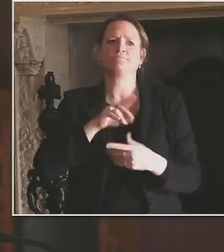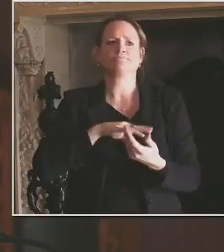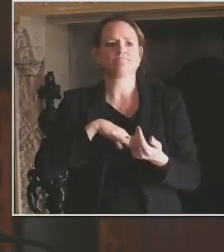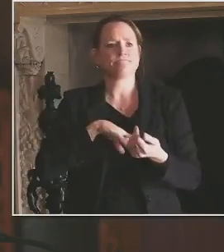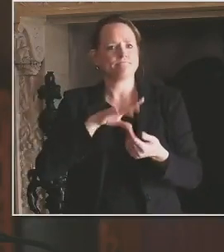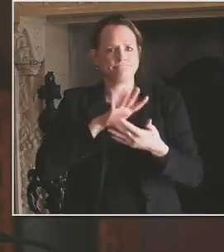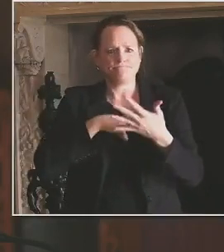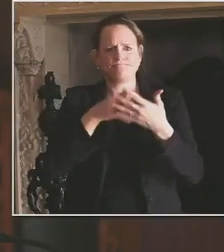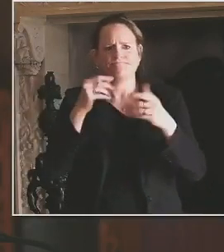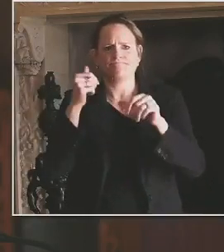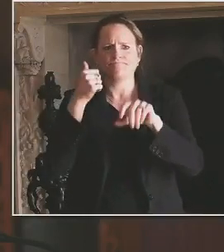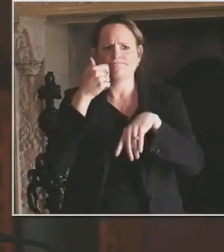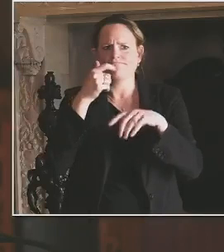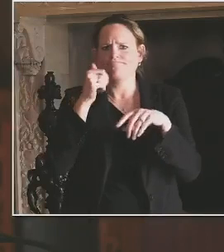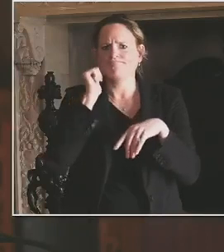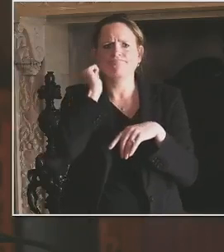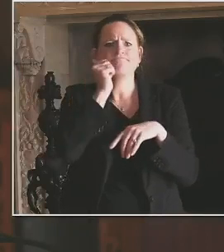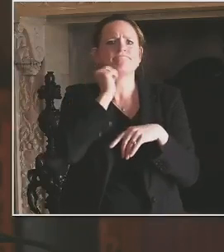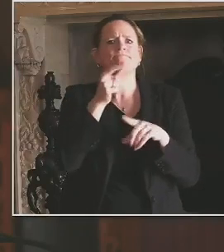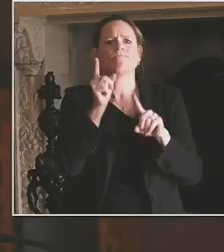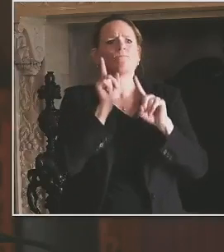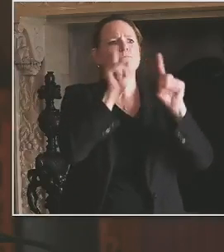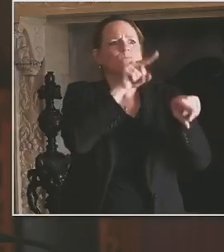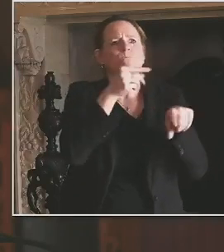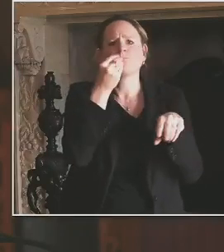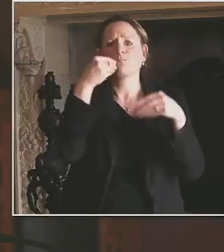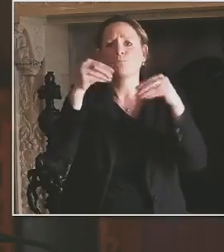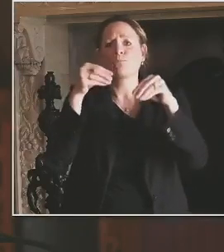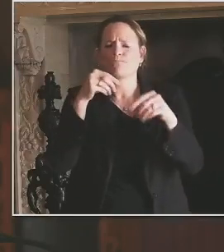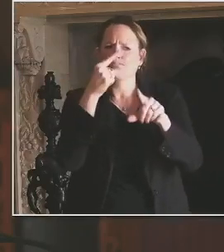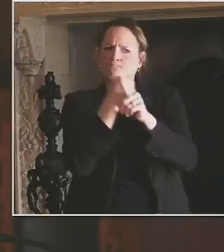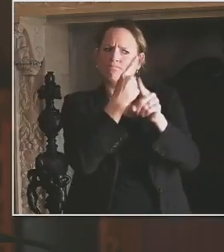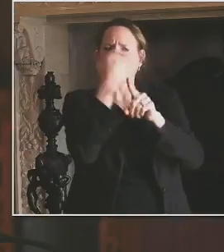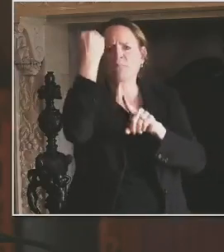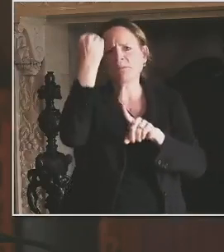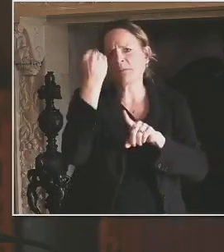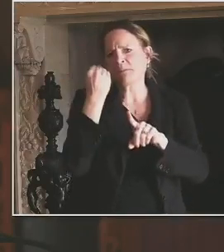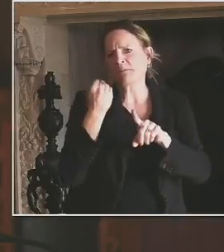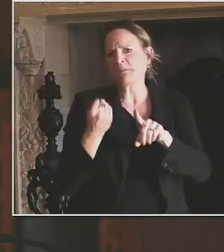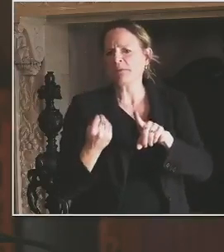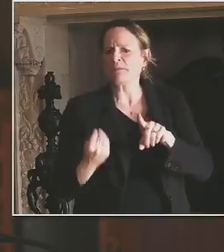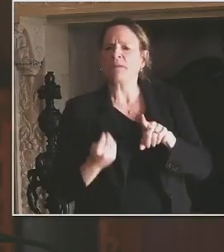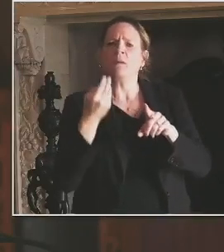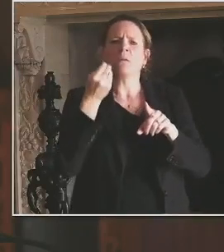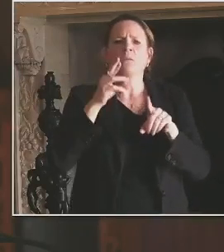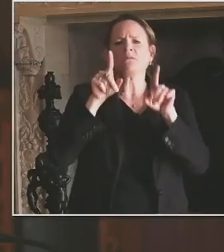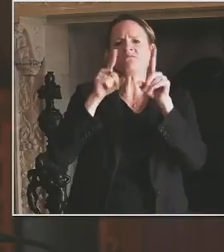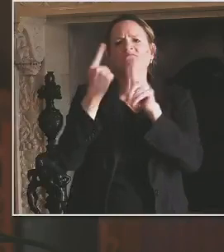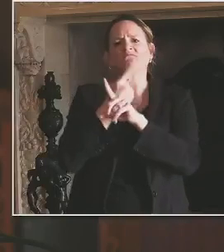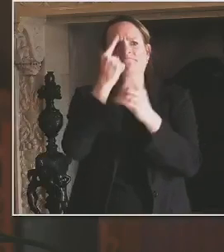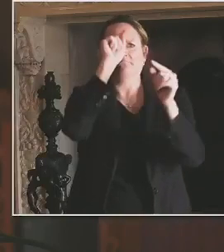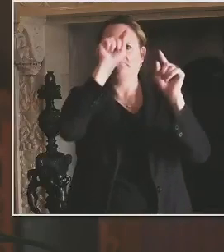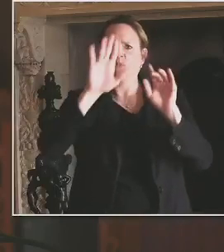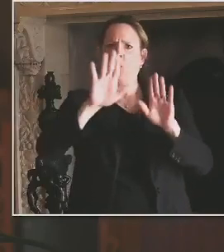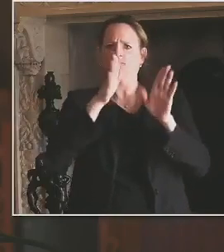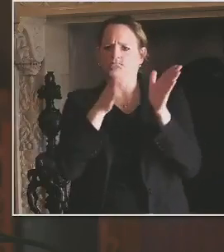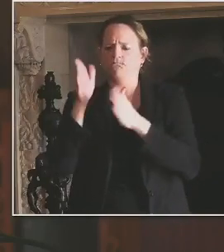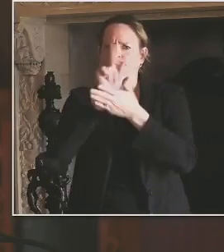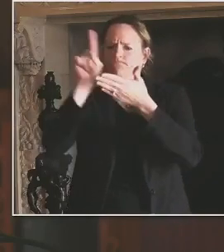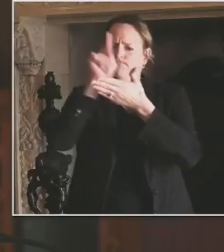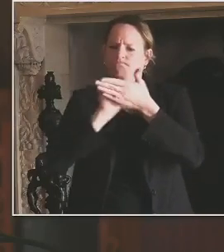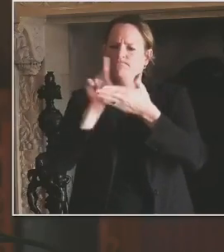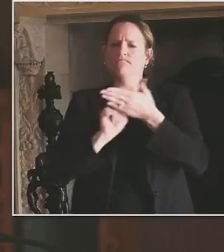So really thinking hard about how do I reduce my risk and making decisions that do in fact reduce your risk and risk to others